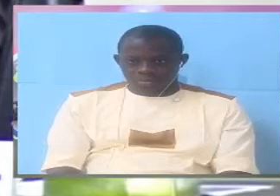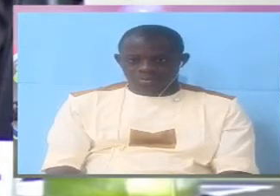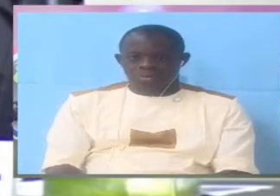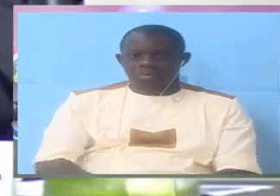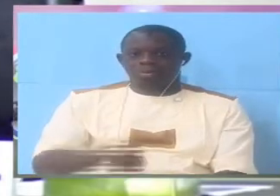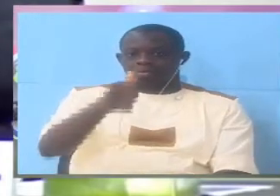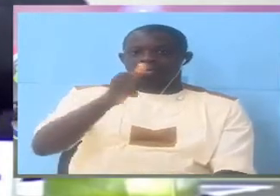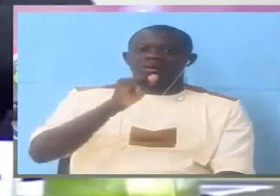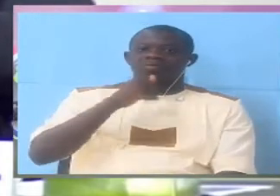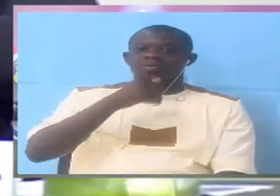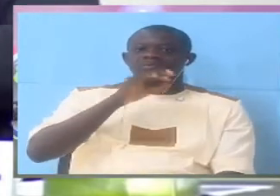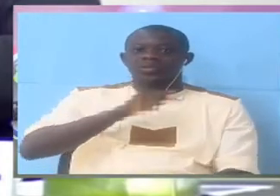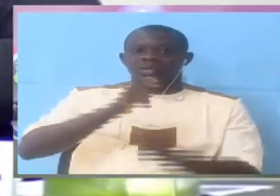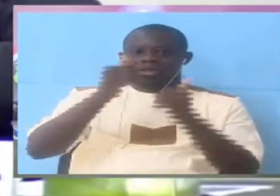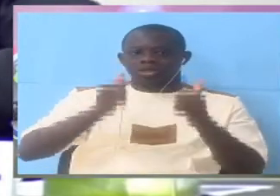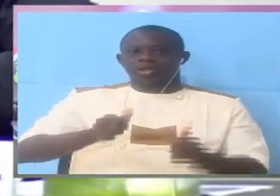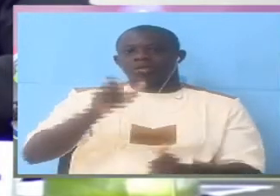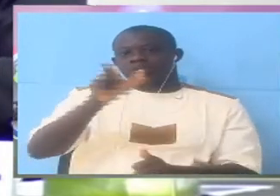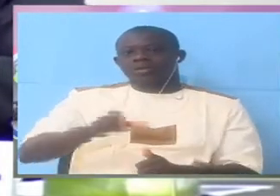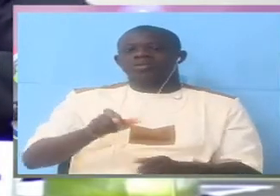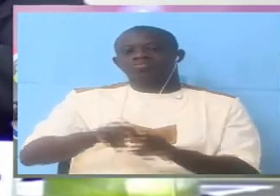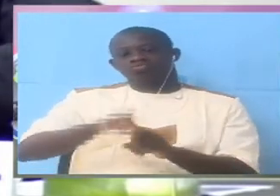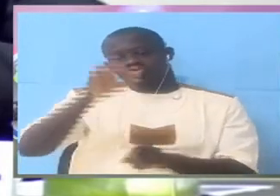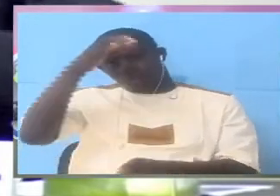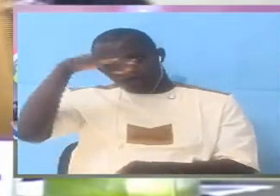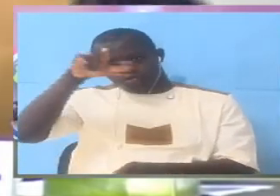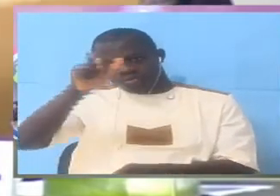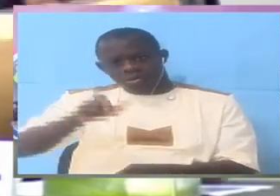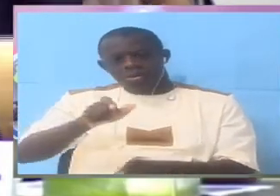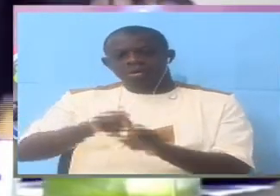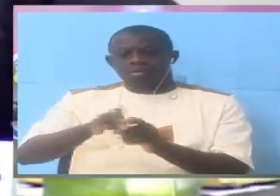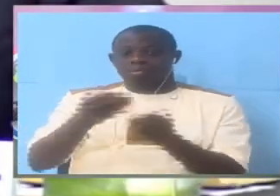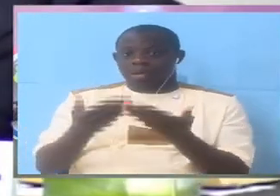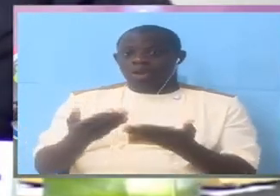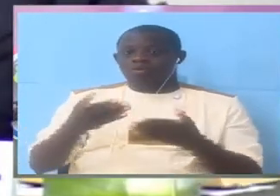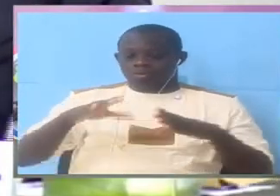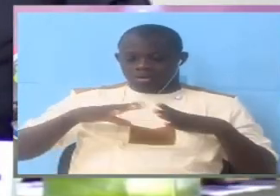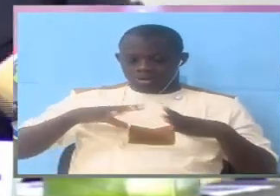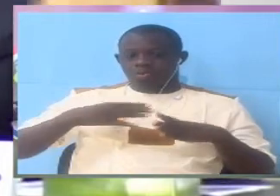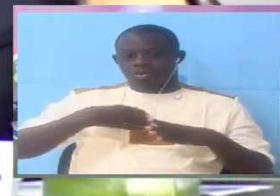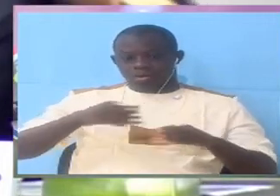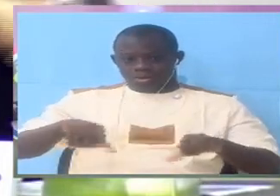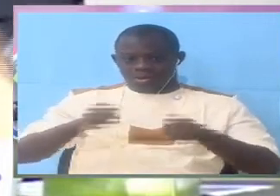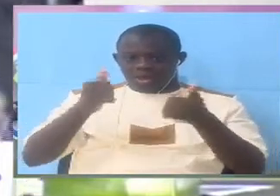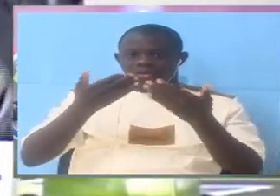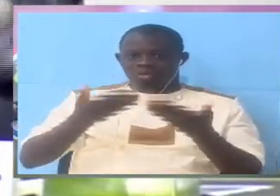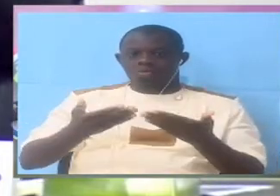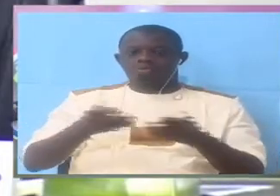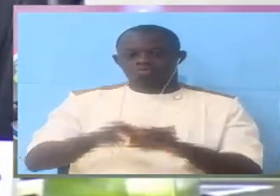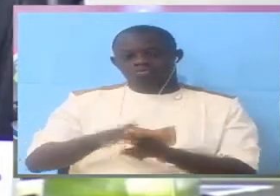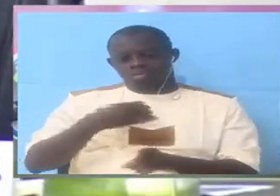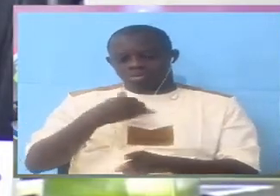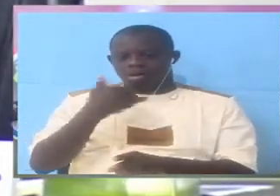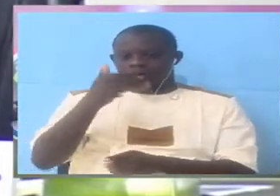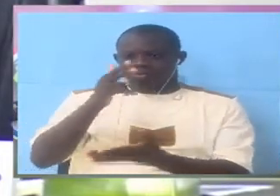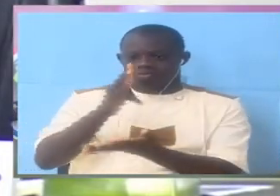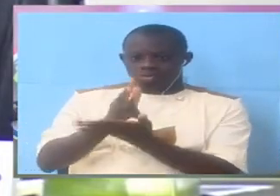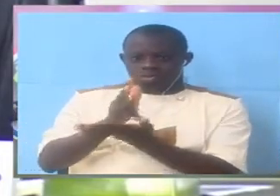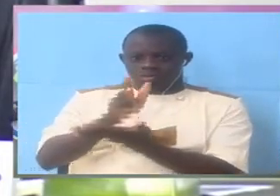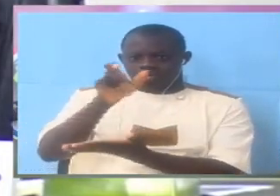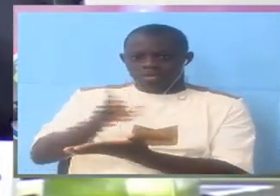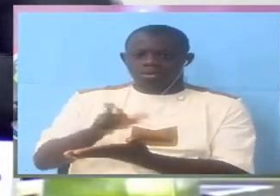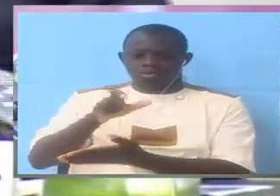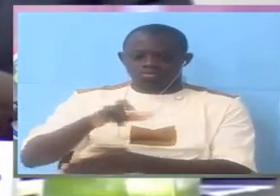Good afternoon, Mr. Chairman, Commissioners. We are ready to proceed, and may I ask that the witness be brought in,